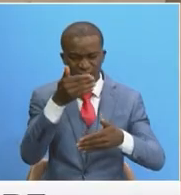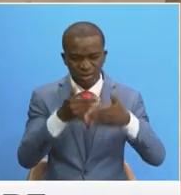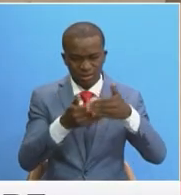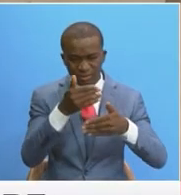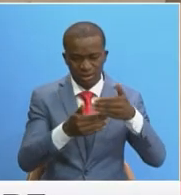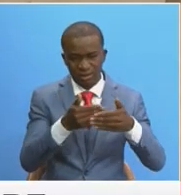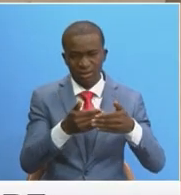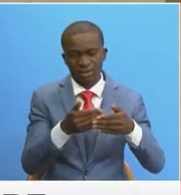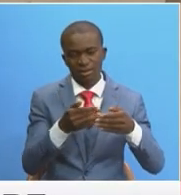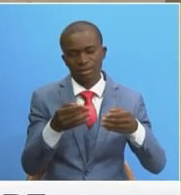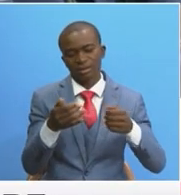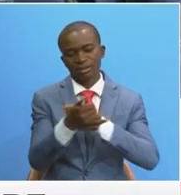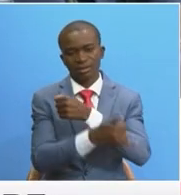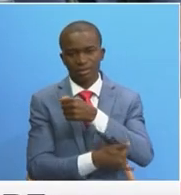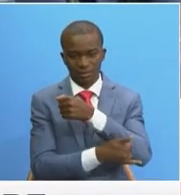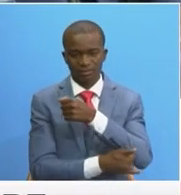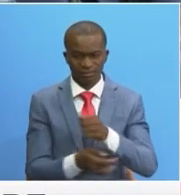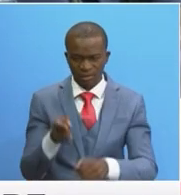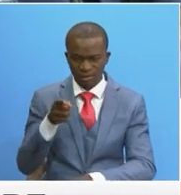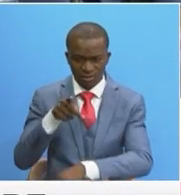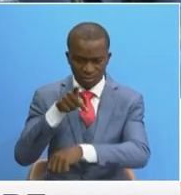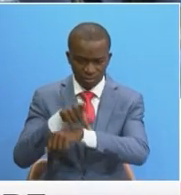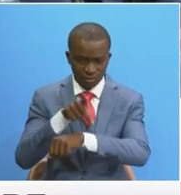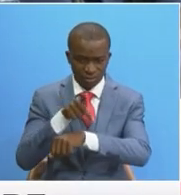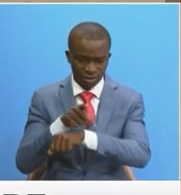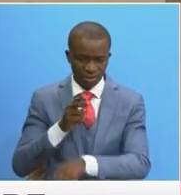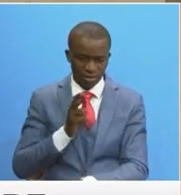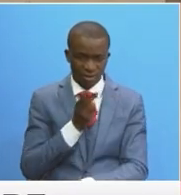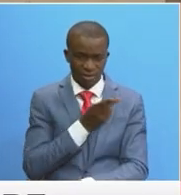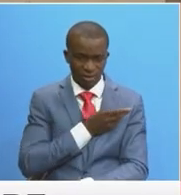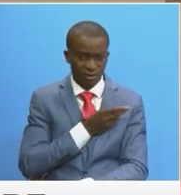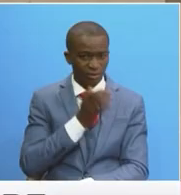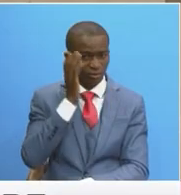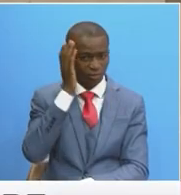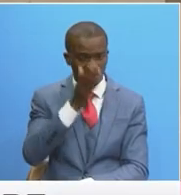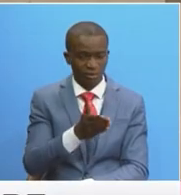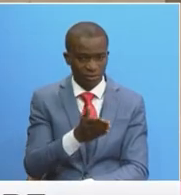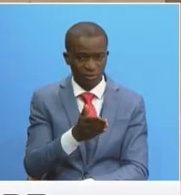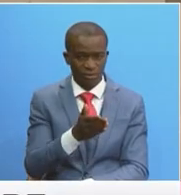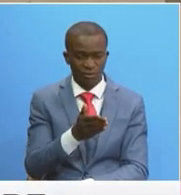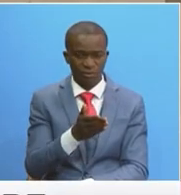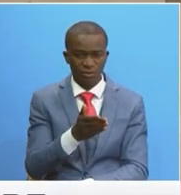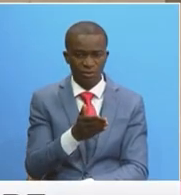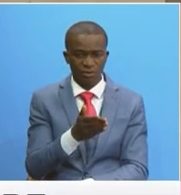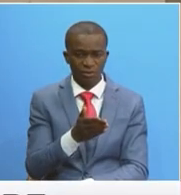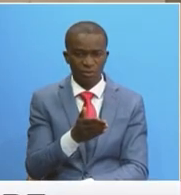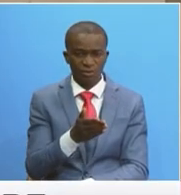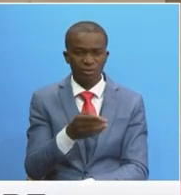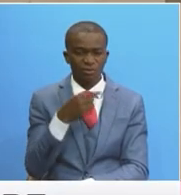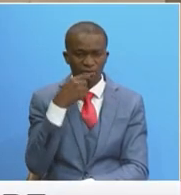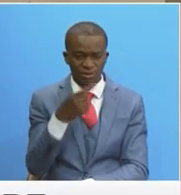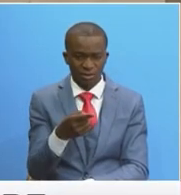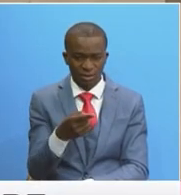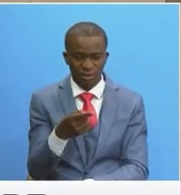With this project, we shall now count Burundi as number nine